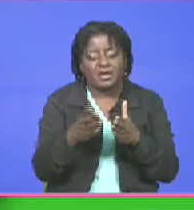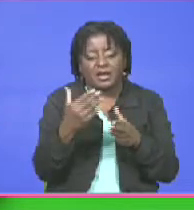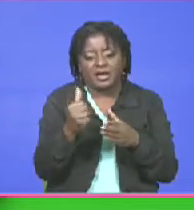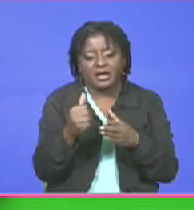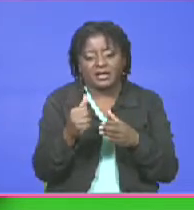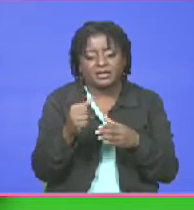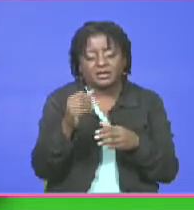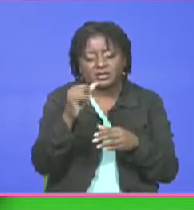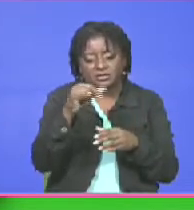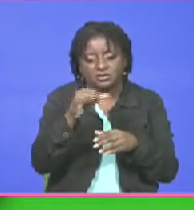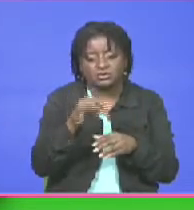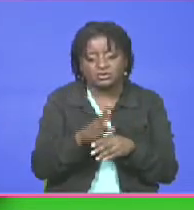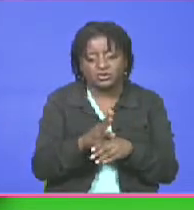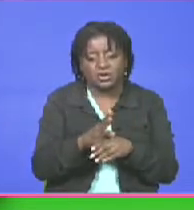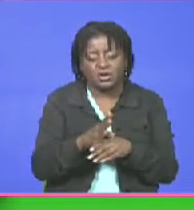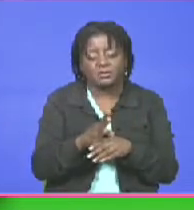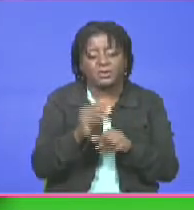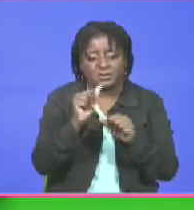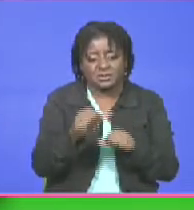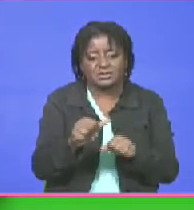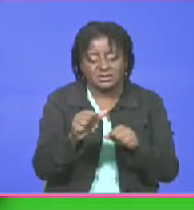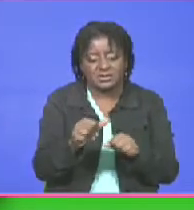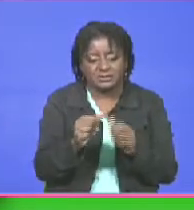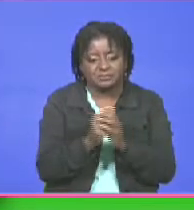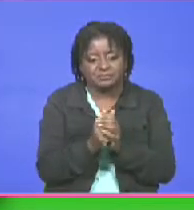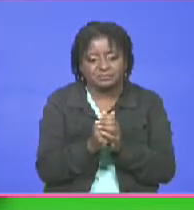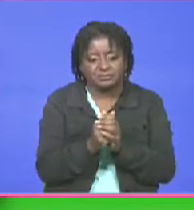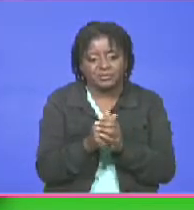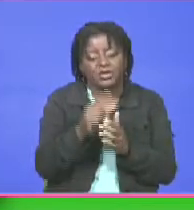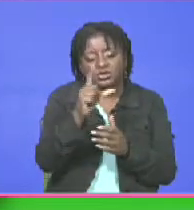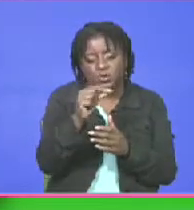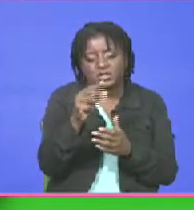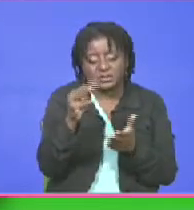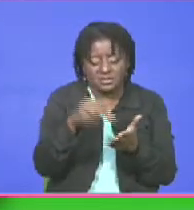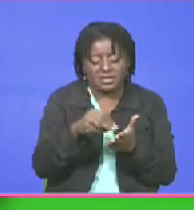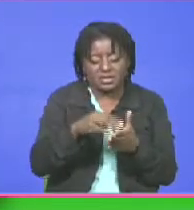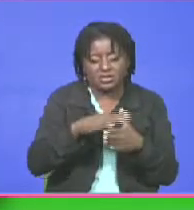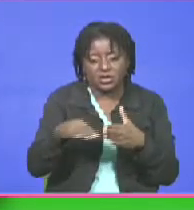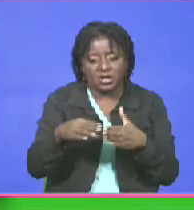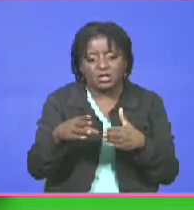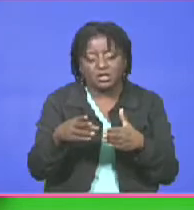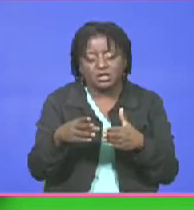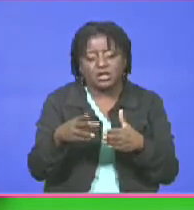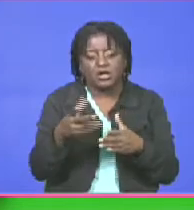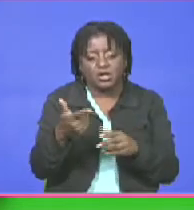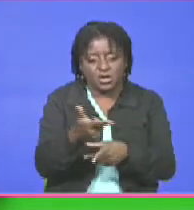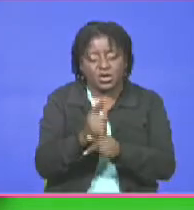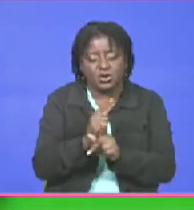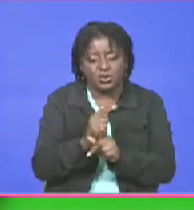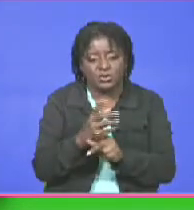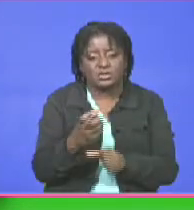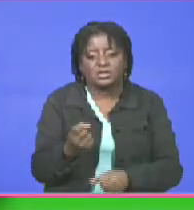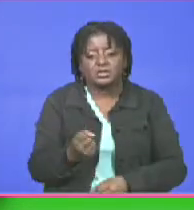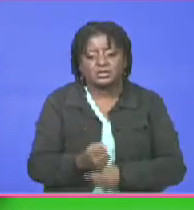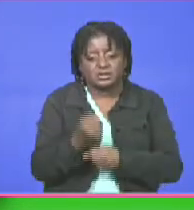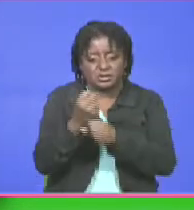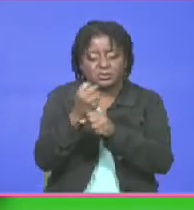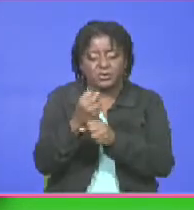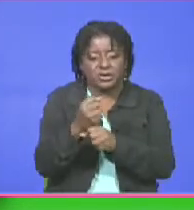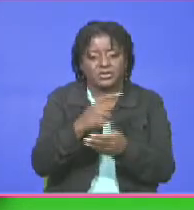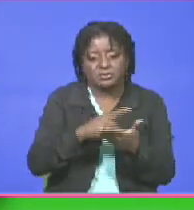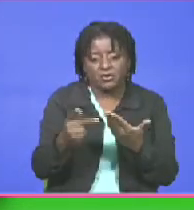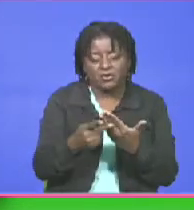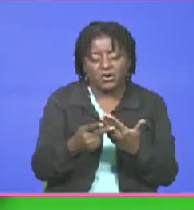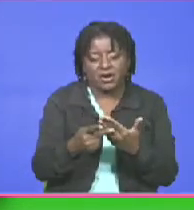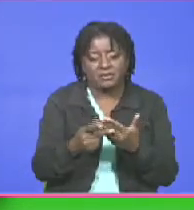Citizen Security and Justice Program is funded by a $20 million loan from the Inter-American Development Bank. It seeks to address 4